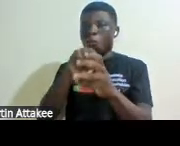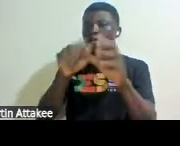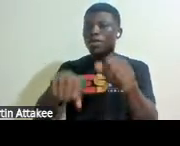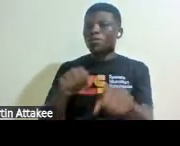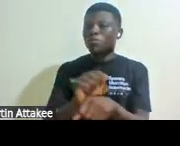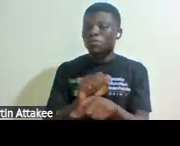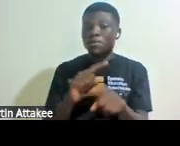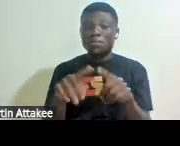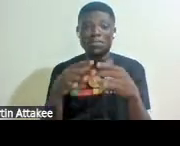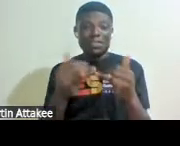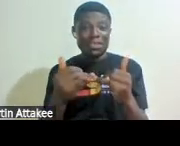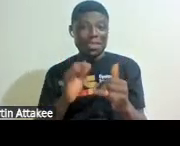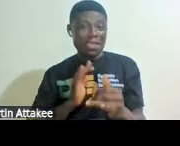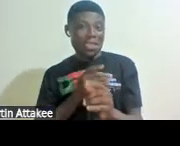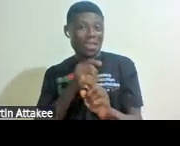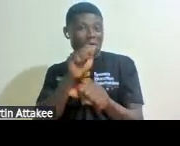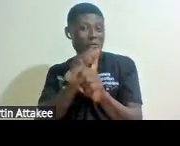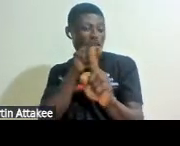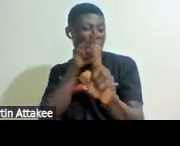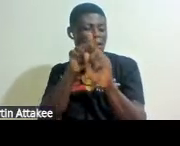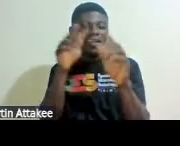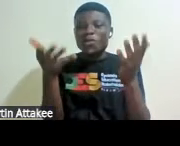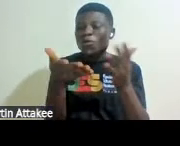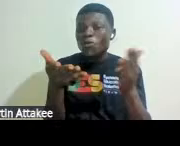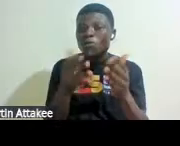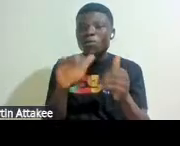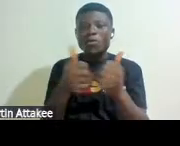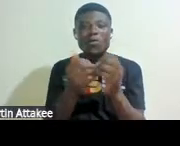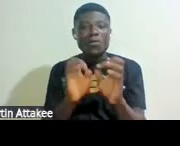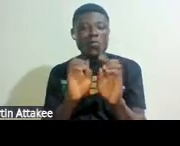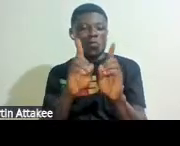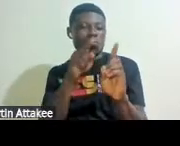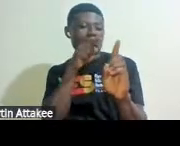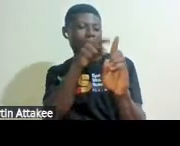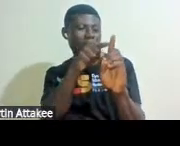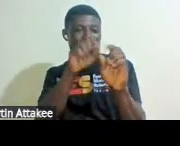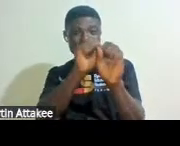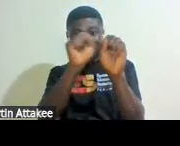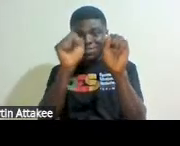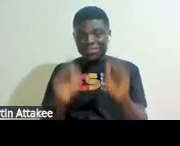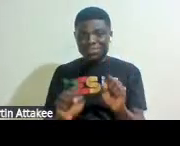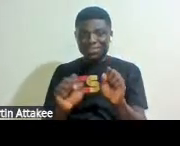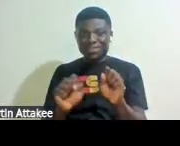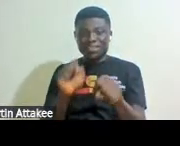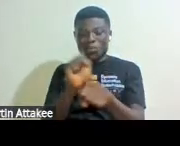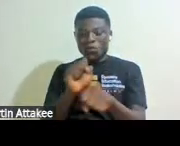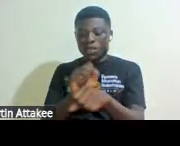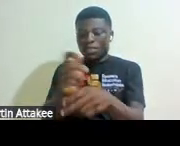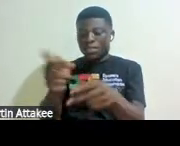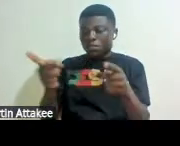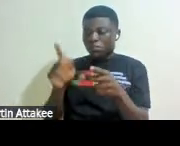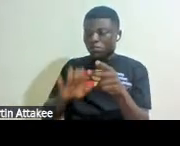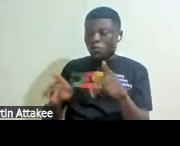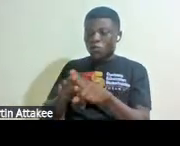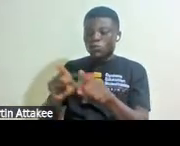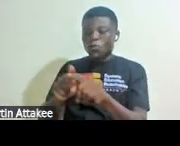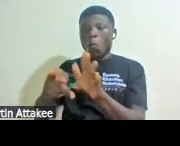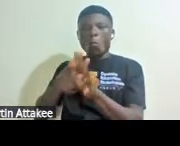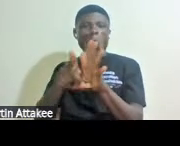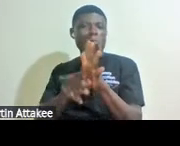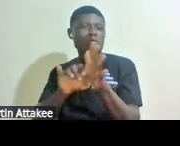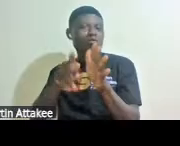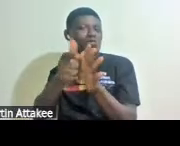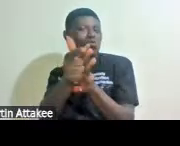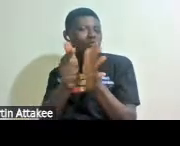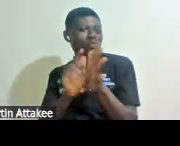our work sits at the intersection of education systems, workplaces, and policy. So we